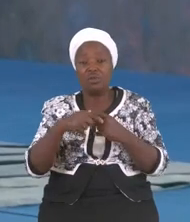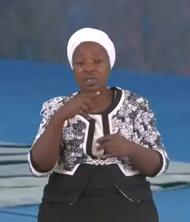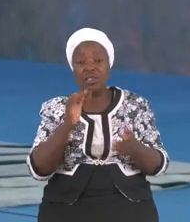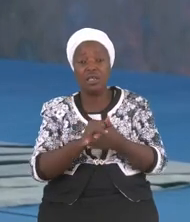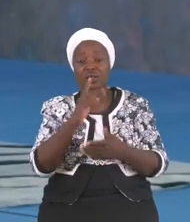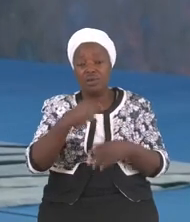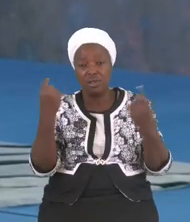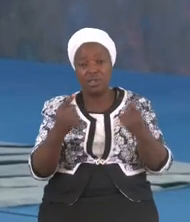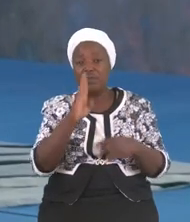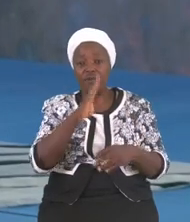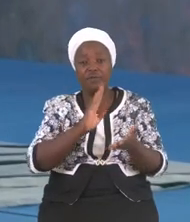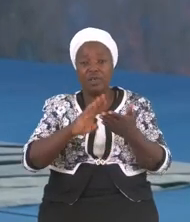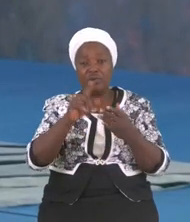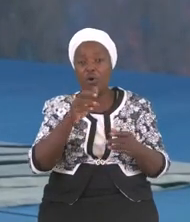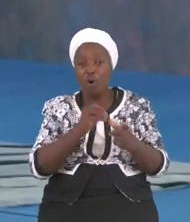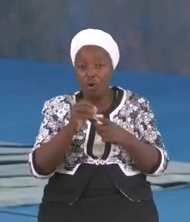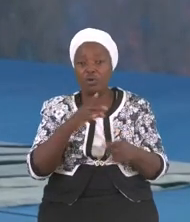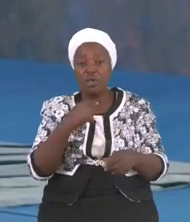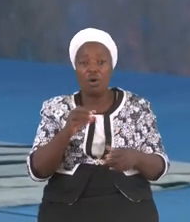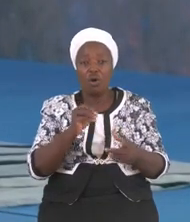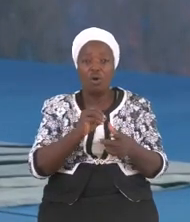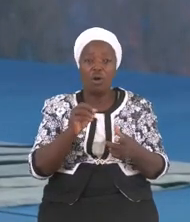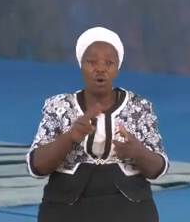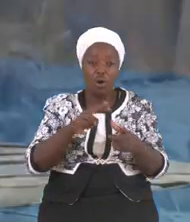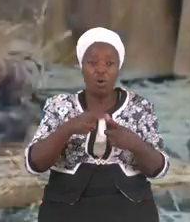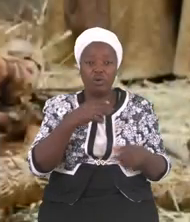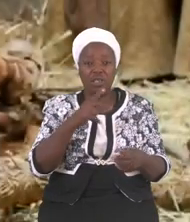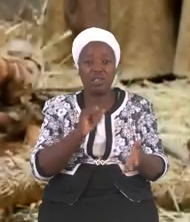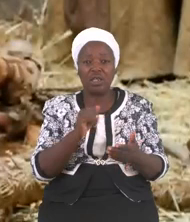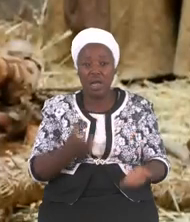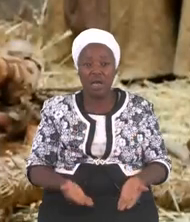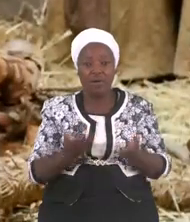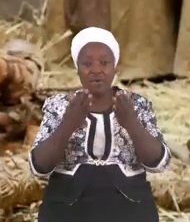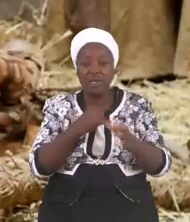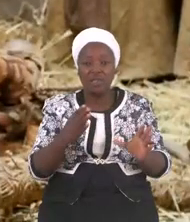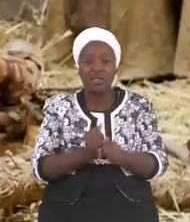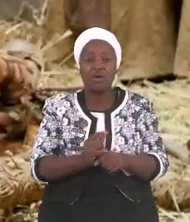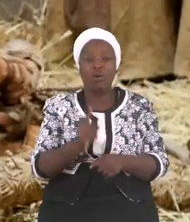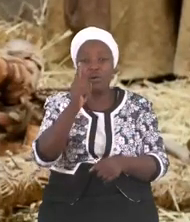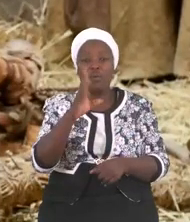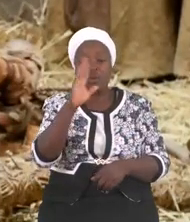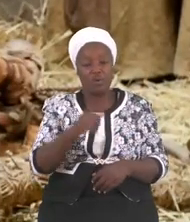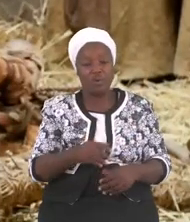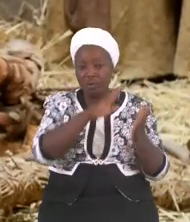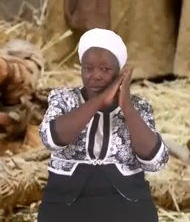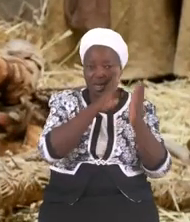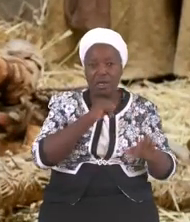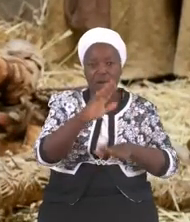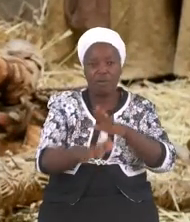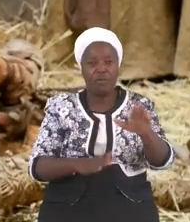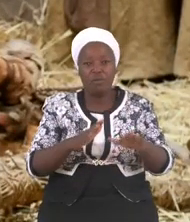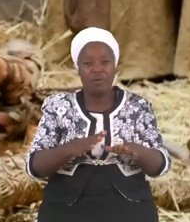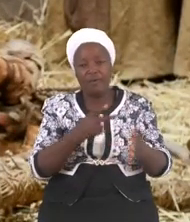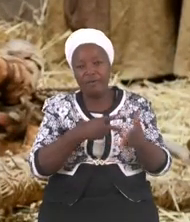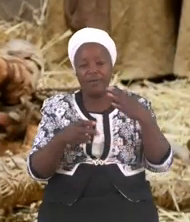thee, or to say, arise and take up thy bed and walk? Verse 10, then Jesus said,